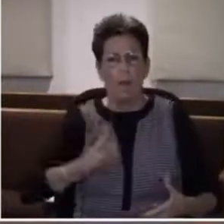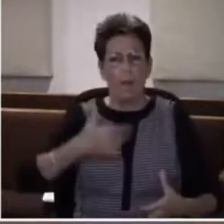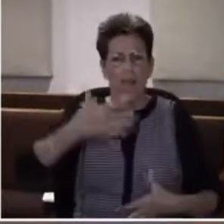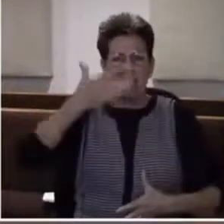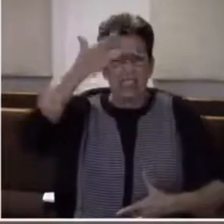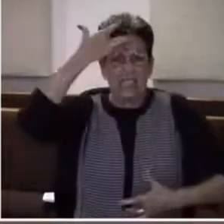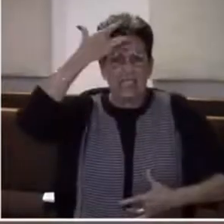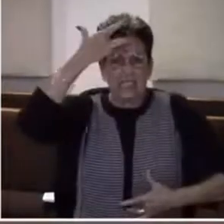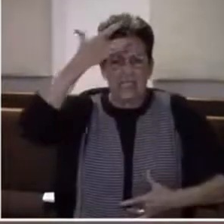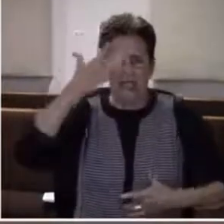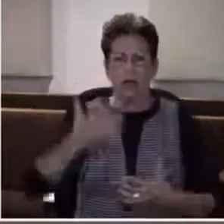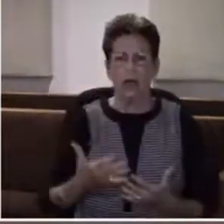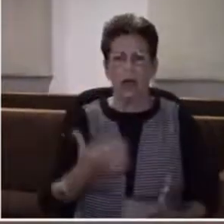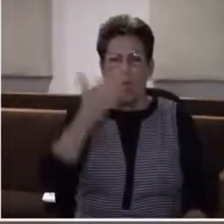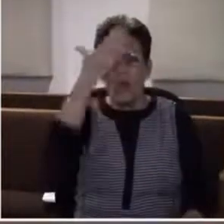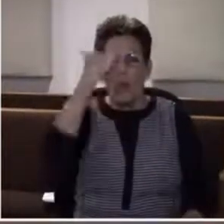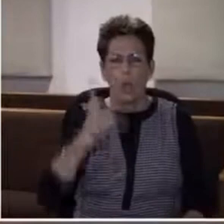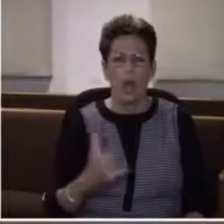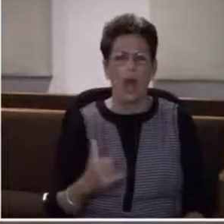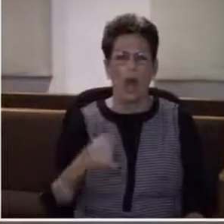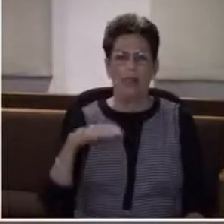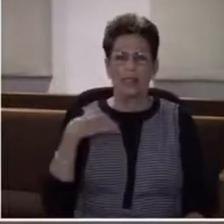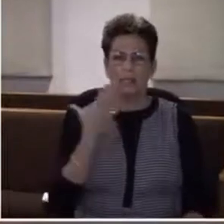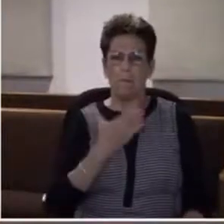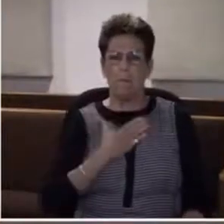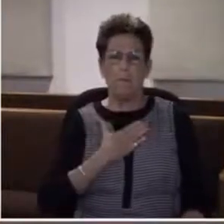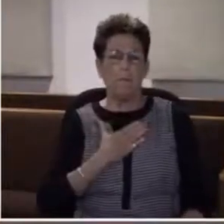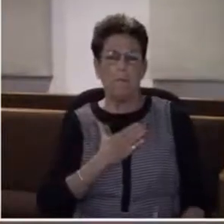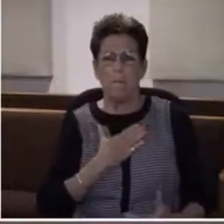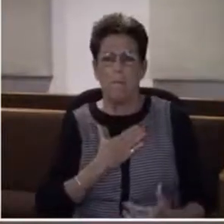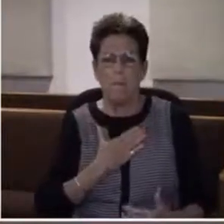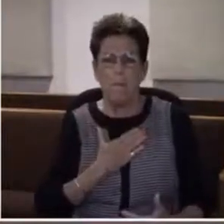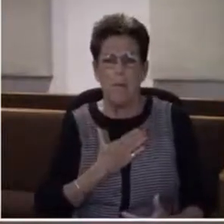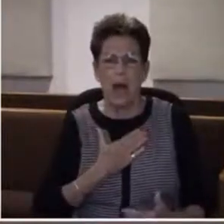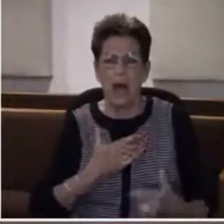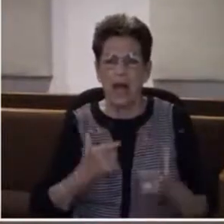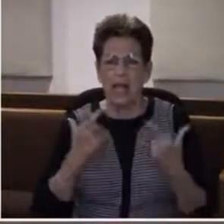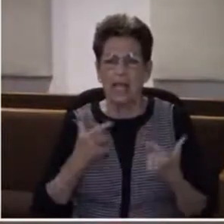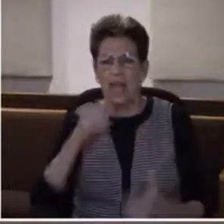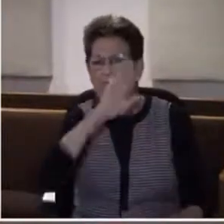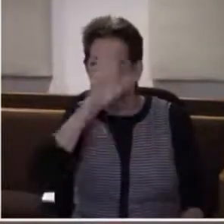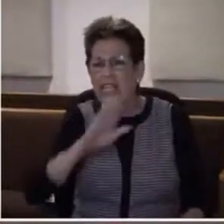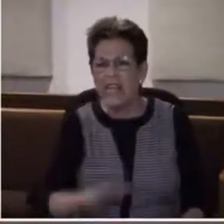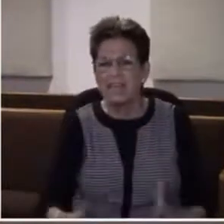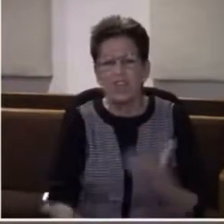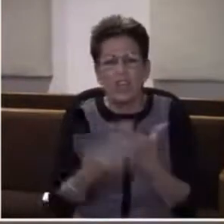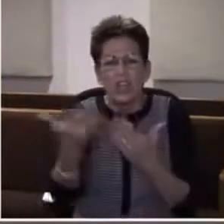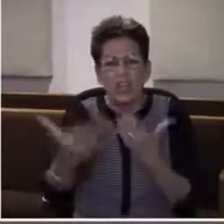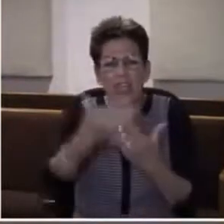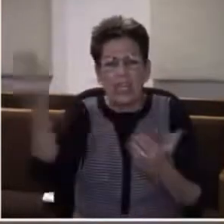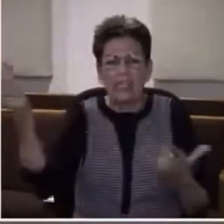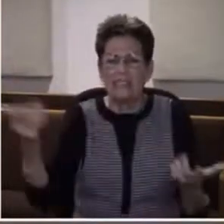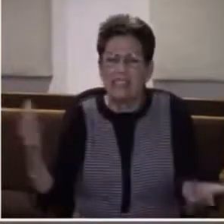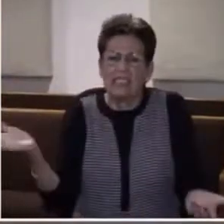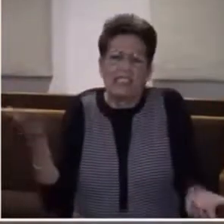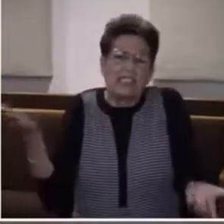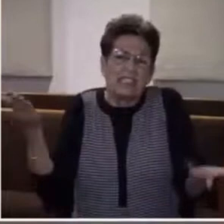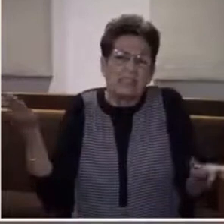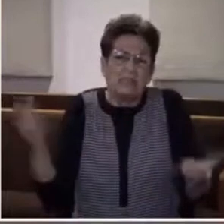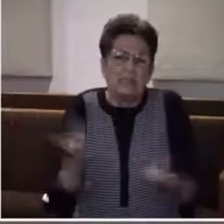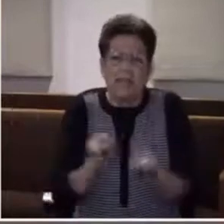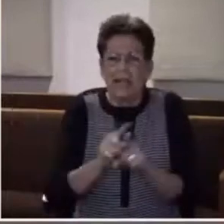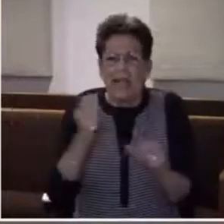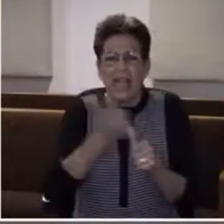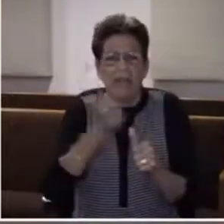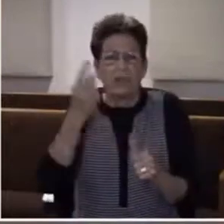always scraping the bottom of the barrel? Why is it never easy for us? It seems like everybody